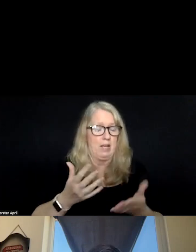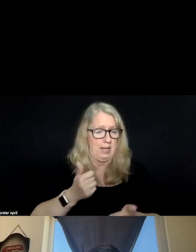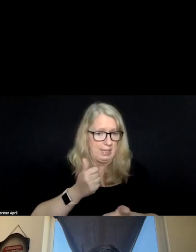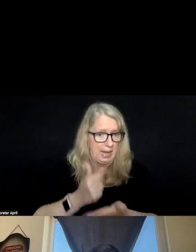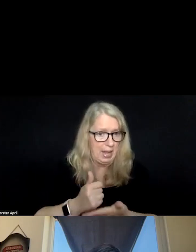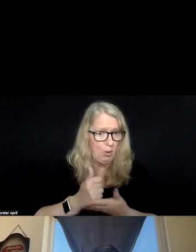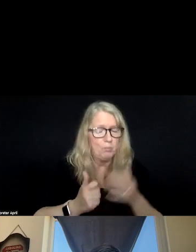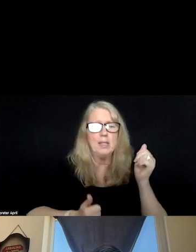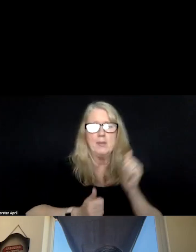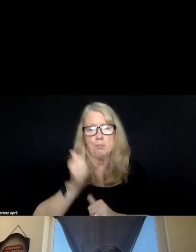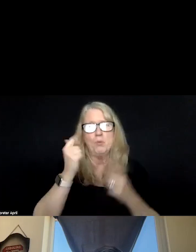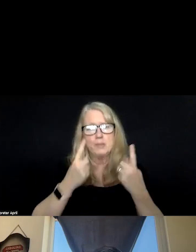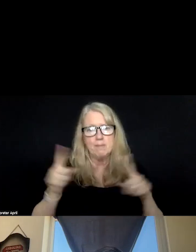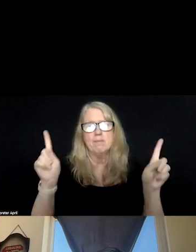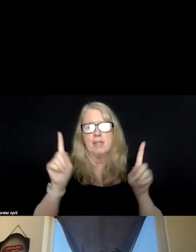the most effective way possible?